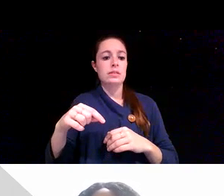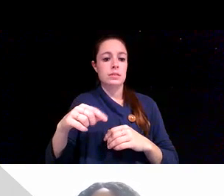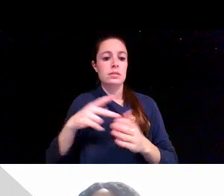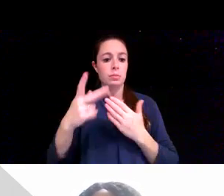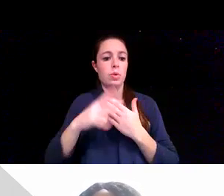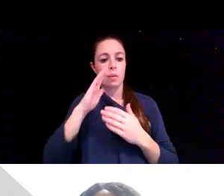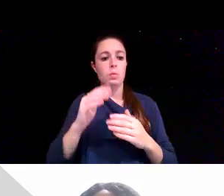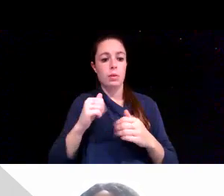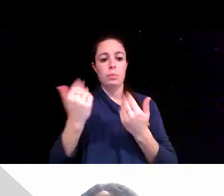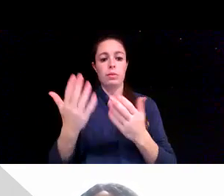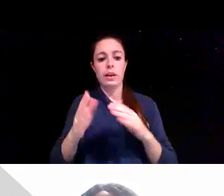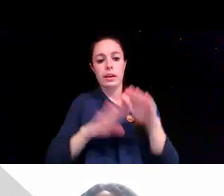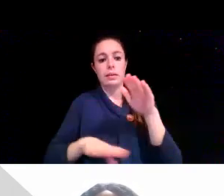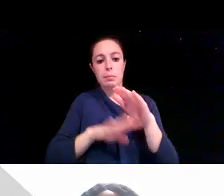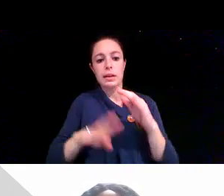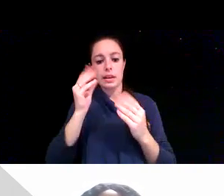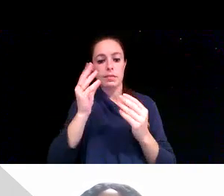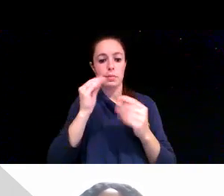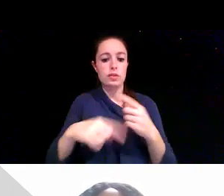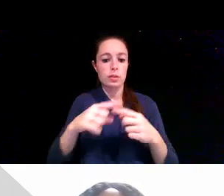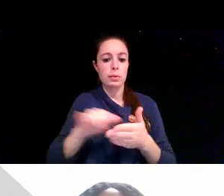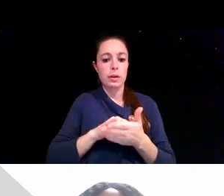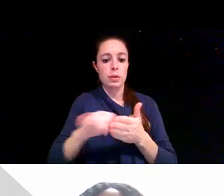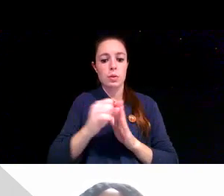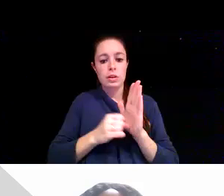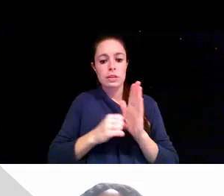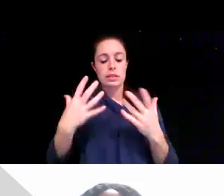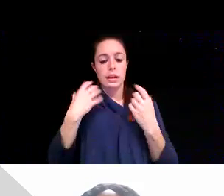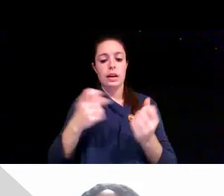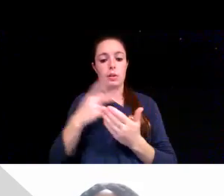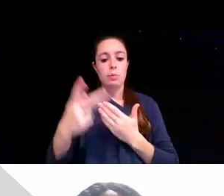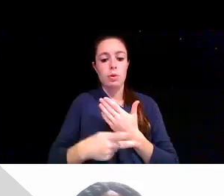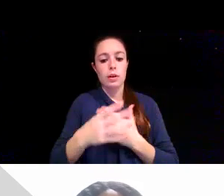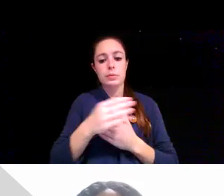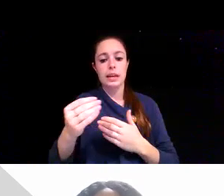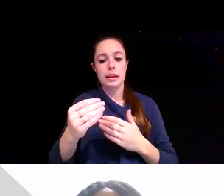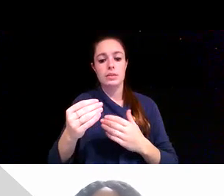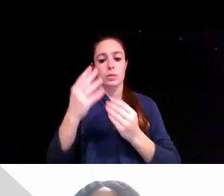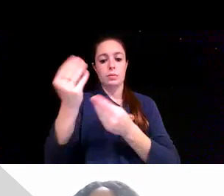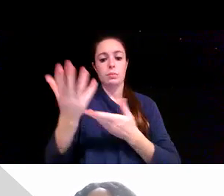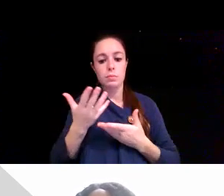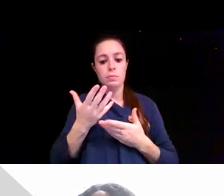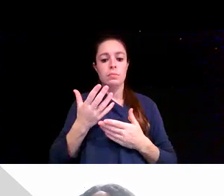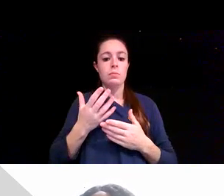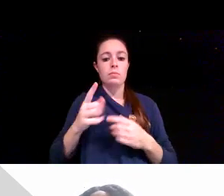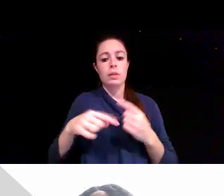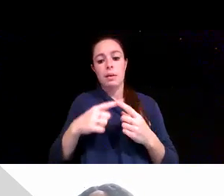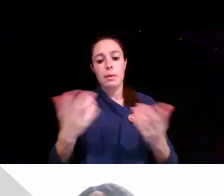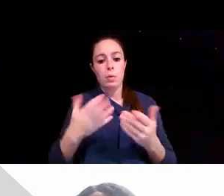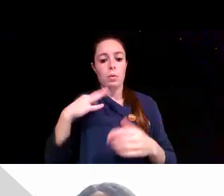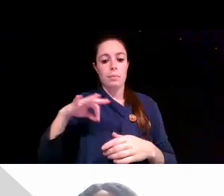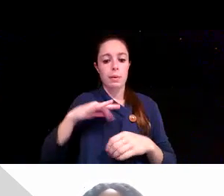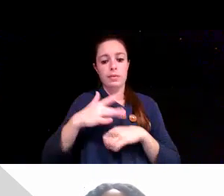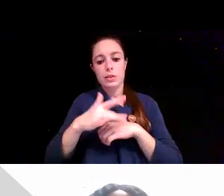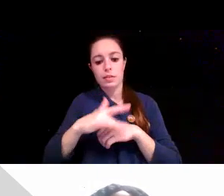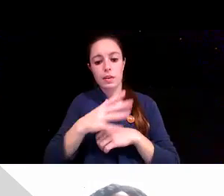information about the New York State of Health programs and to also enlighten us about our benefits and